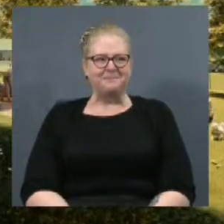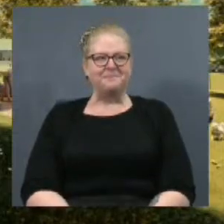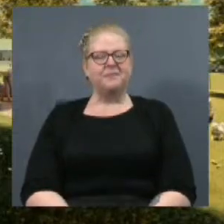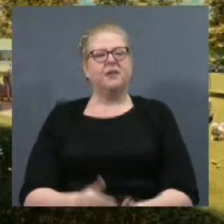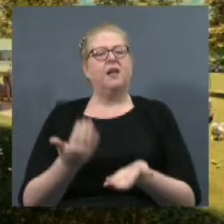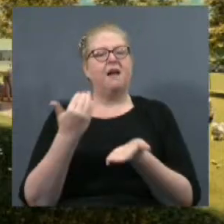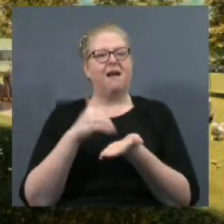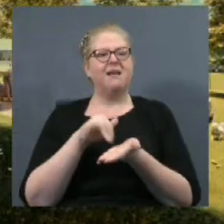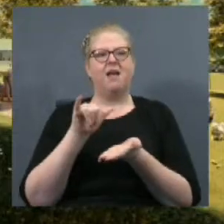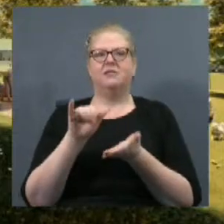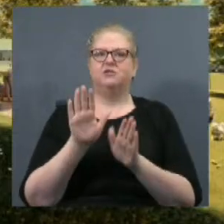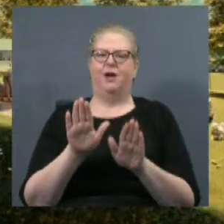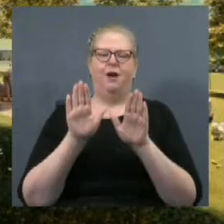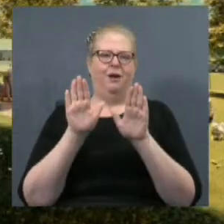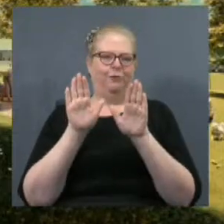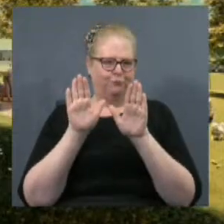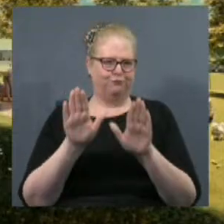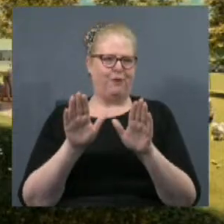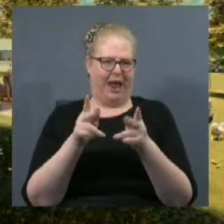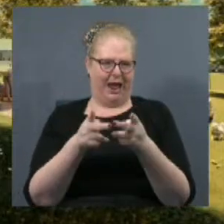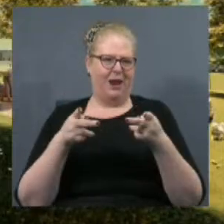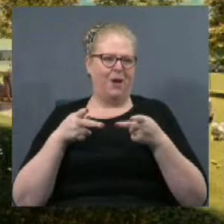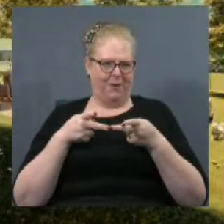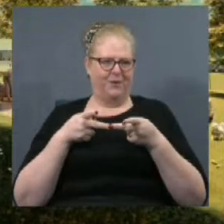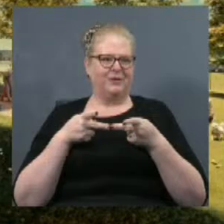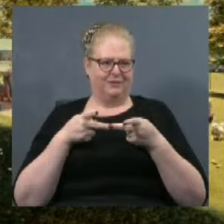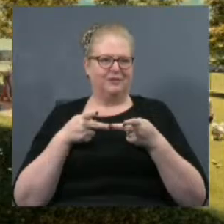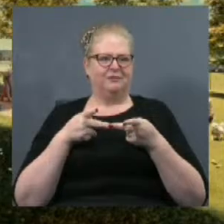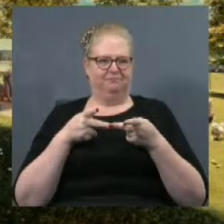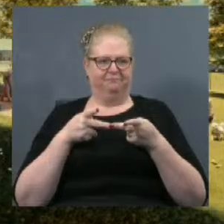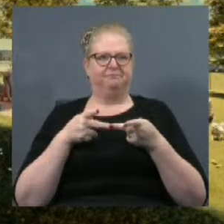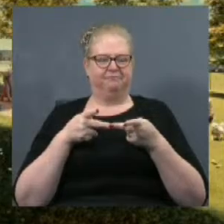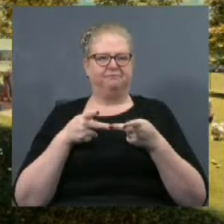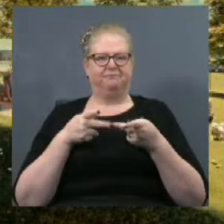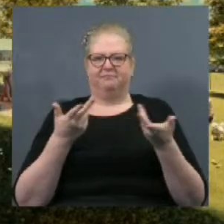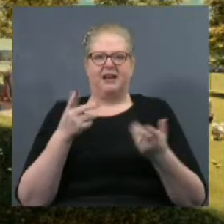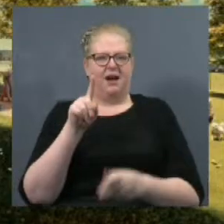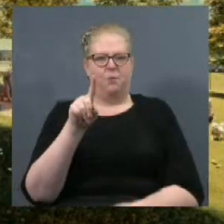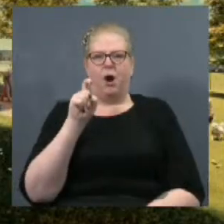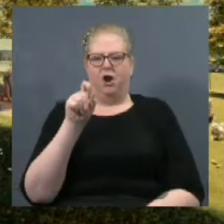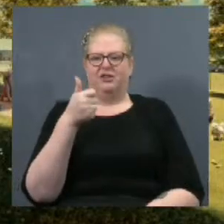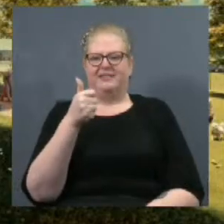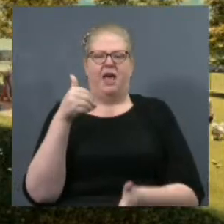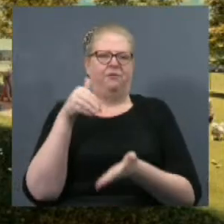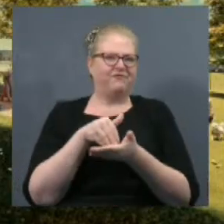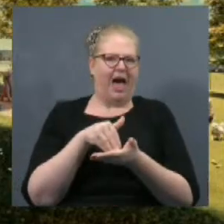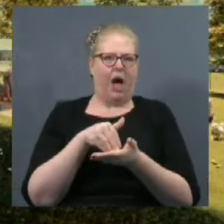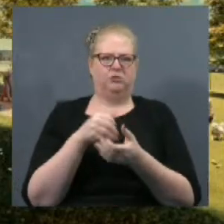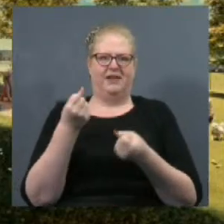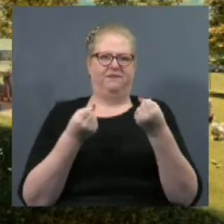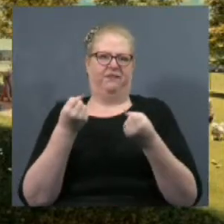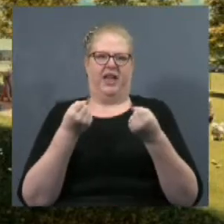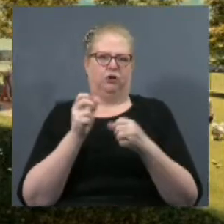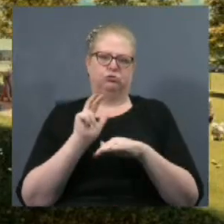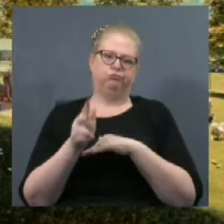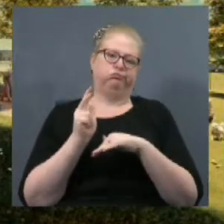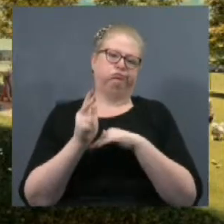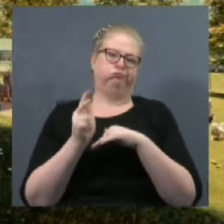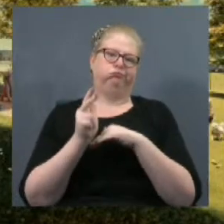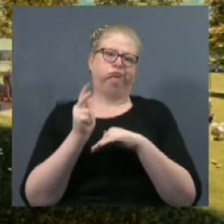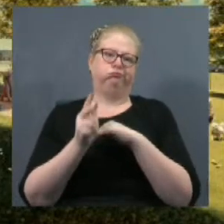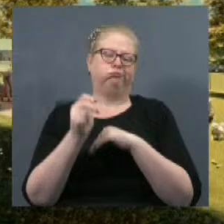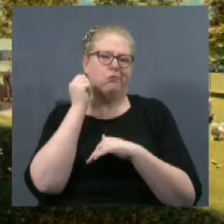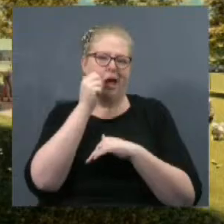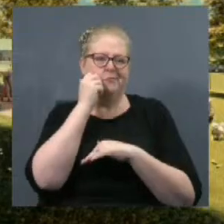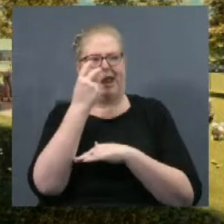it's in a great location. I'll show you that later. There's 110,000 vehicles that go by there every day, and we think